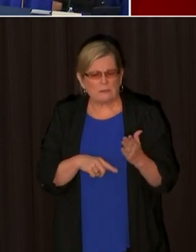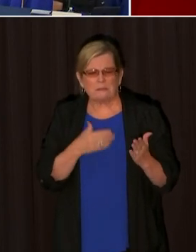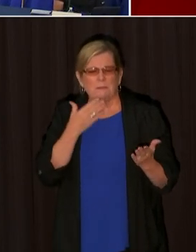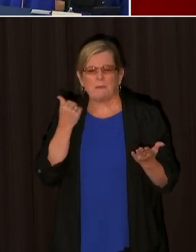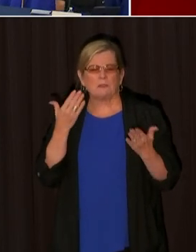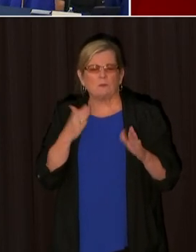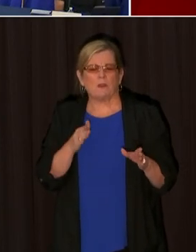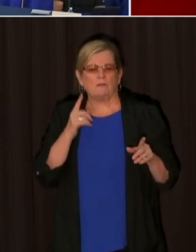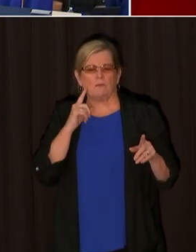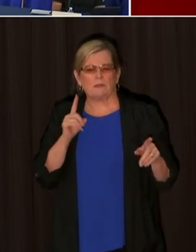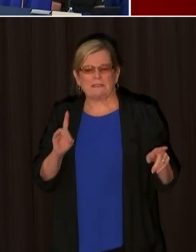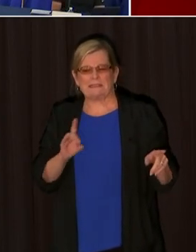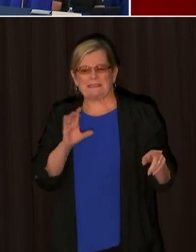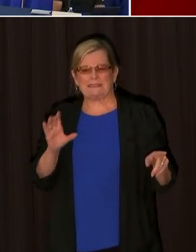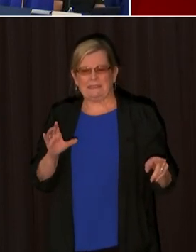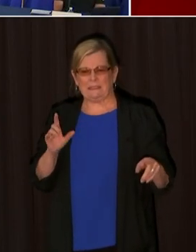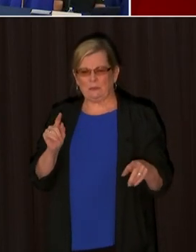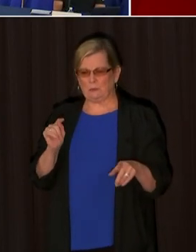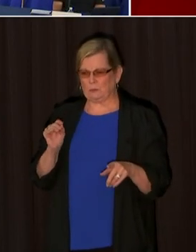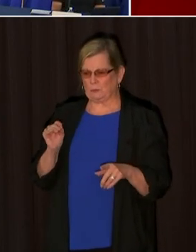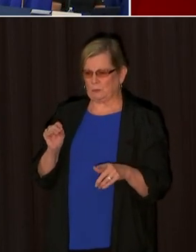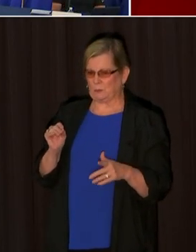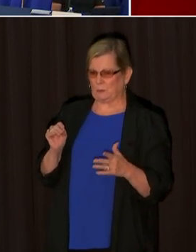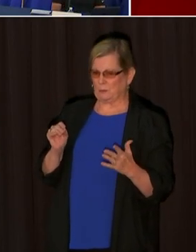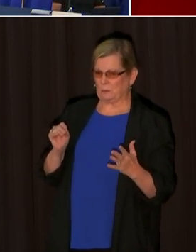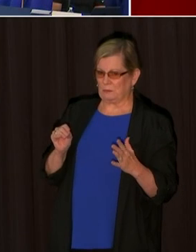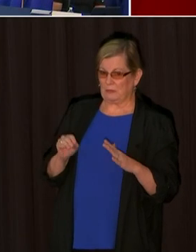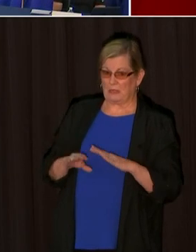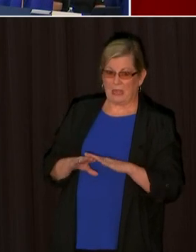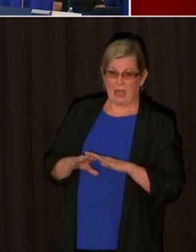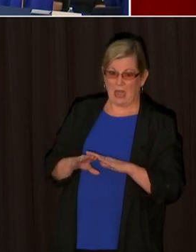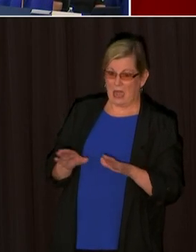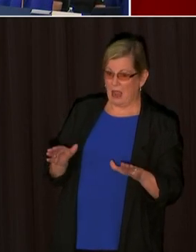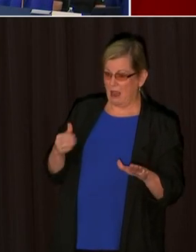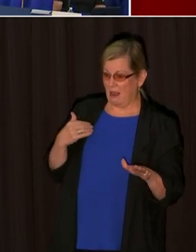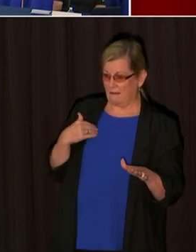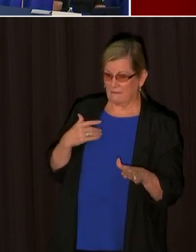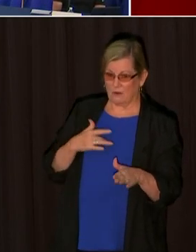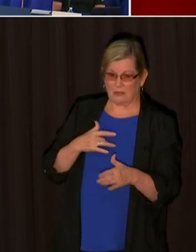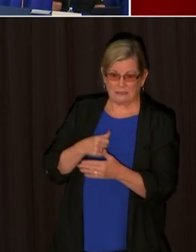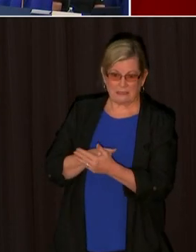district resident not to get a heart attack during the COVID-19 period?